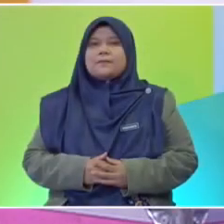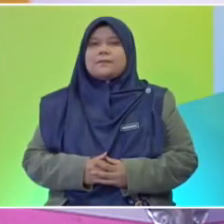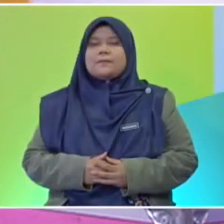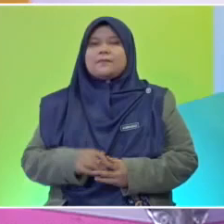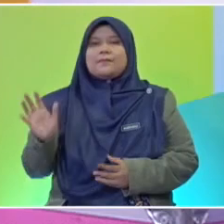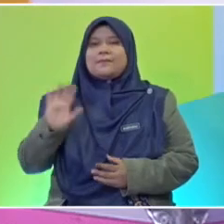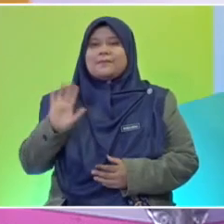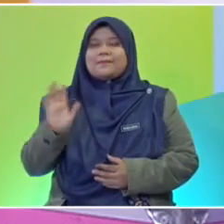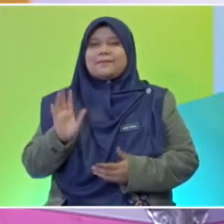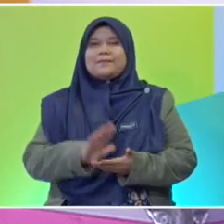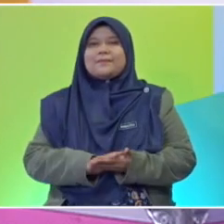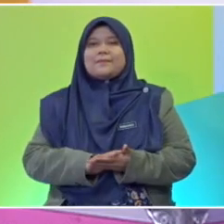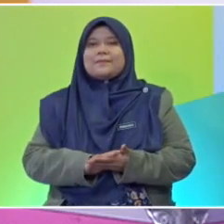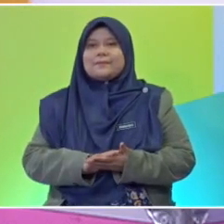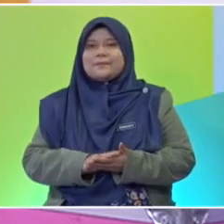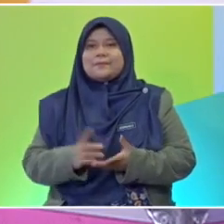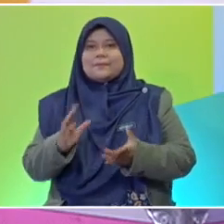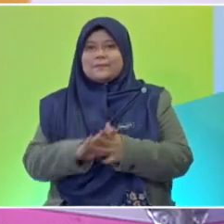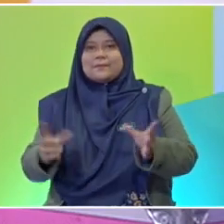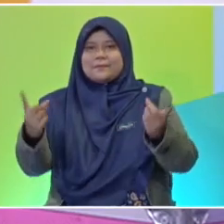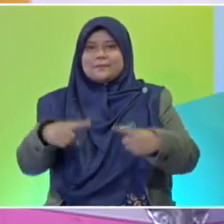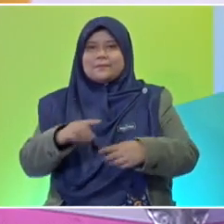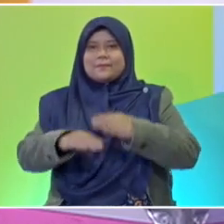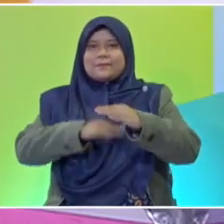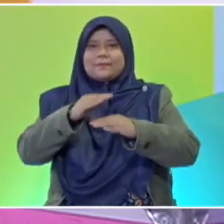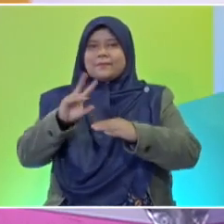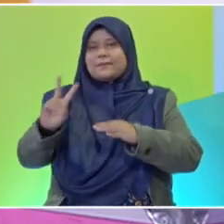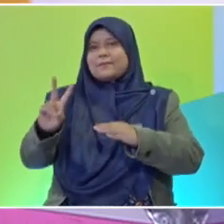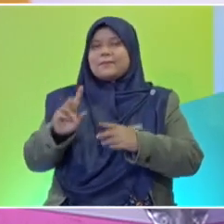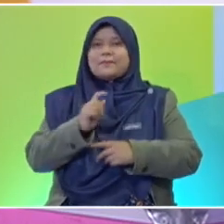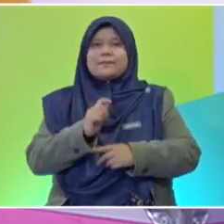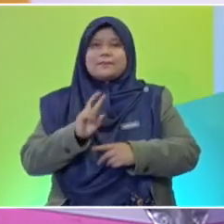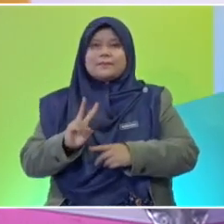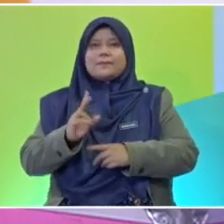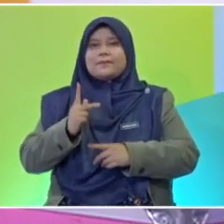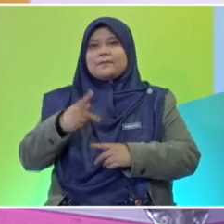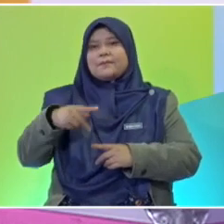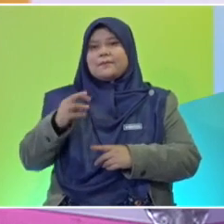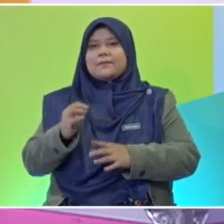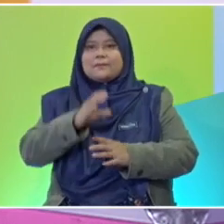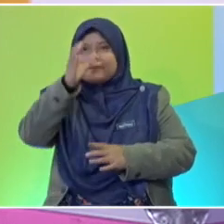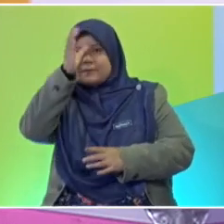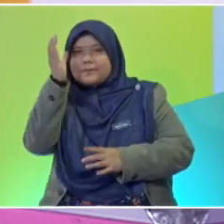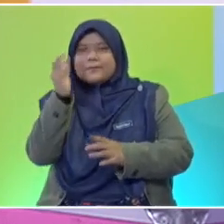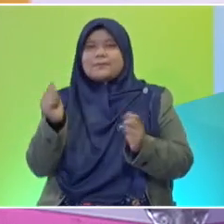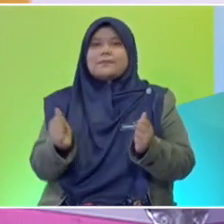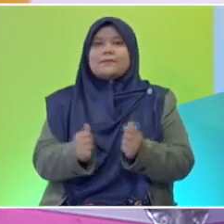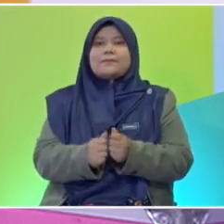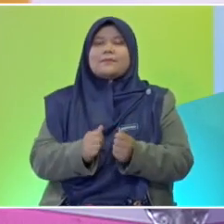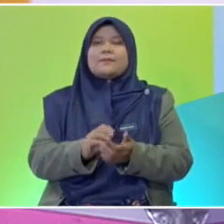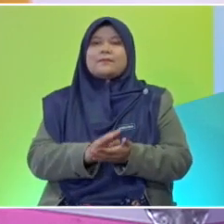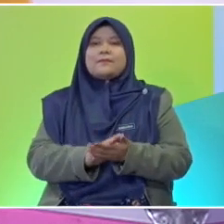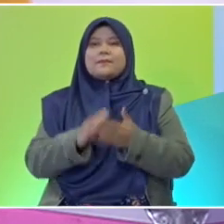Hi everyone, welcome to Tahap 2 only on EduwebTV KPM. My name is Chris and I'm here with you